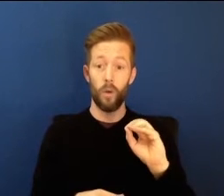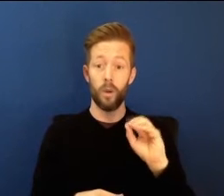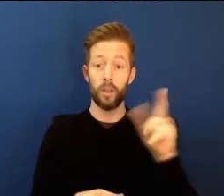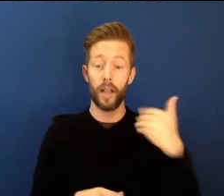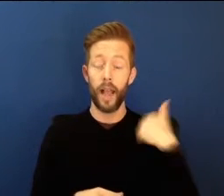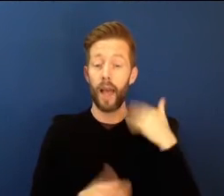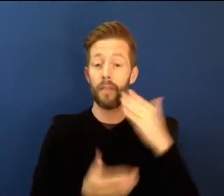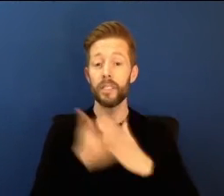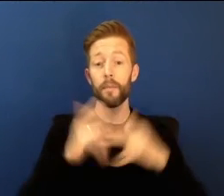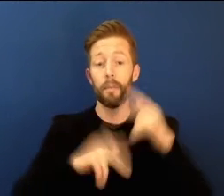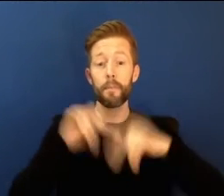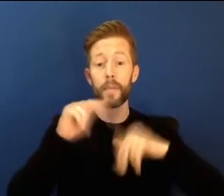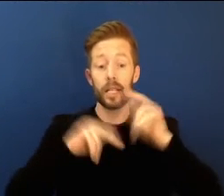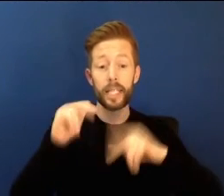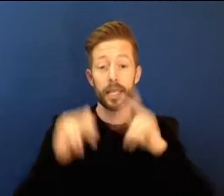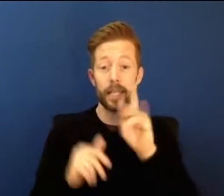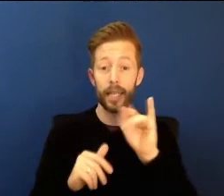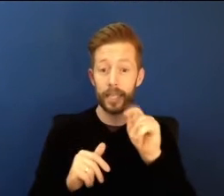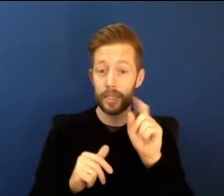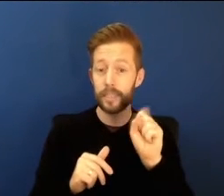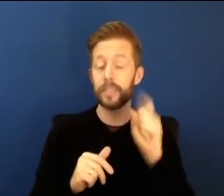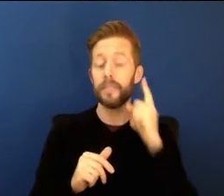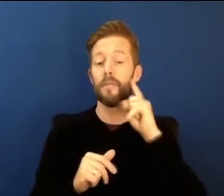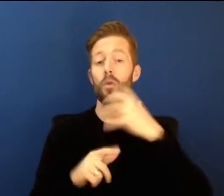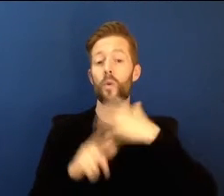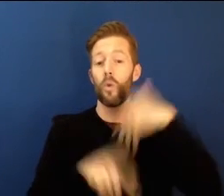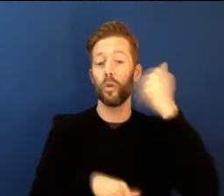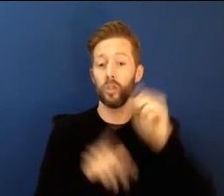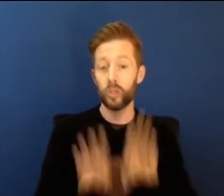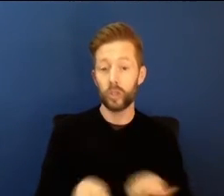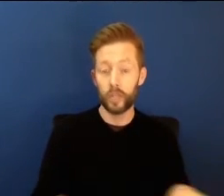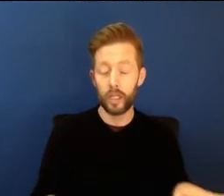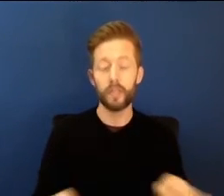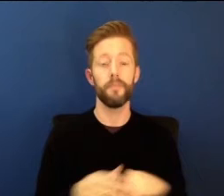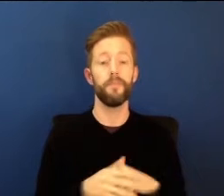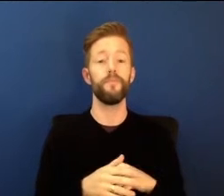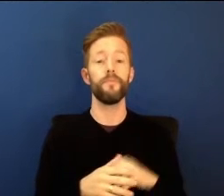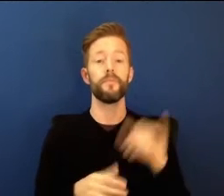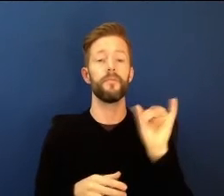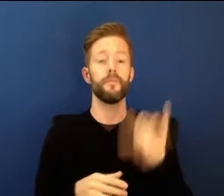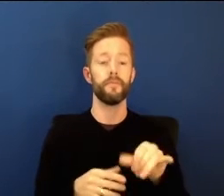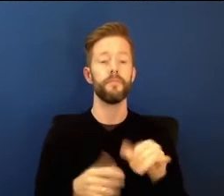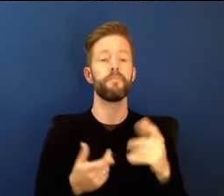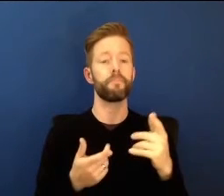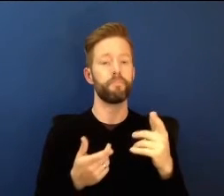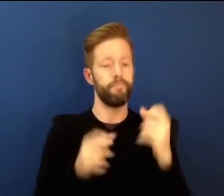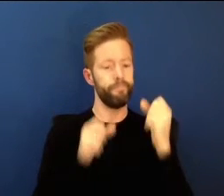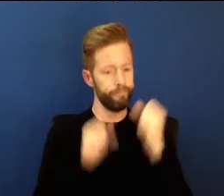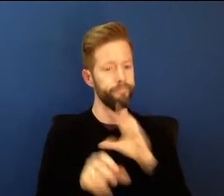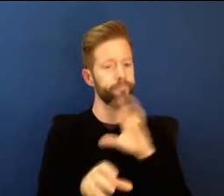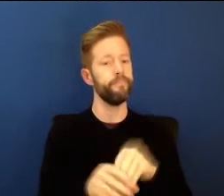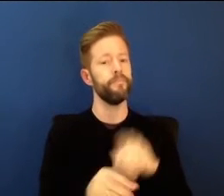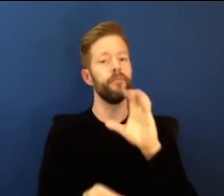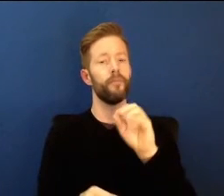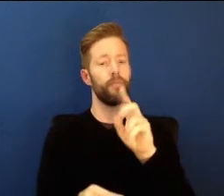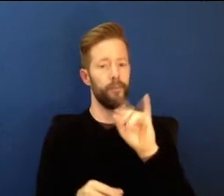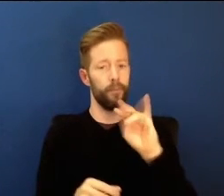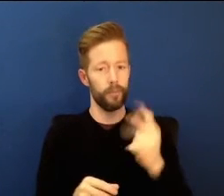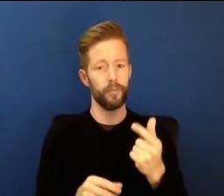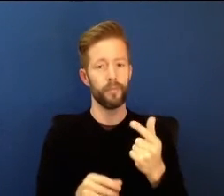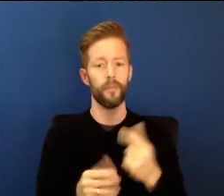some building kits for older children that involve